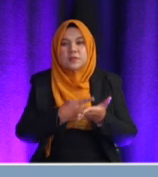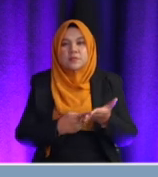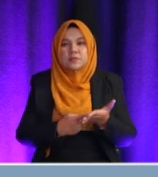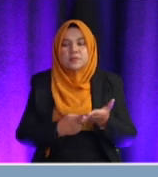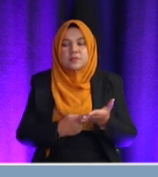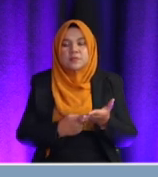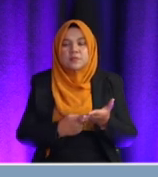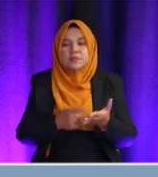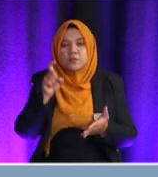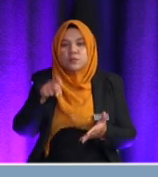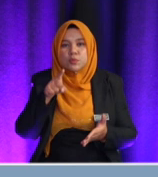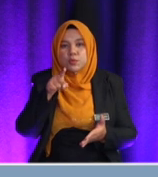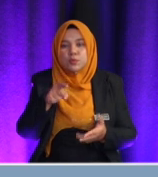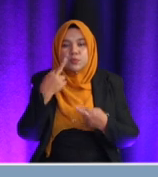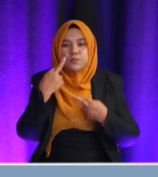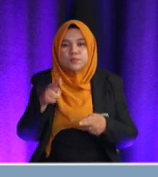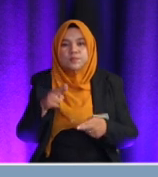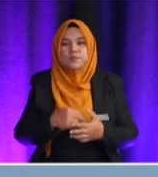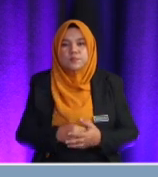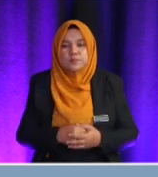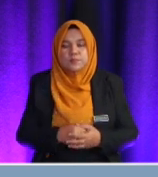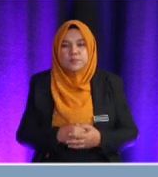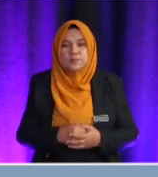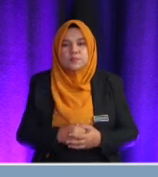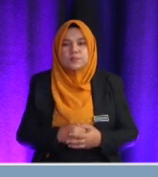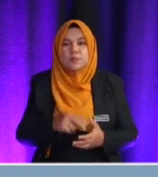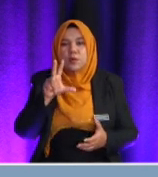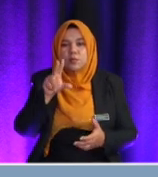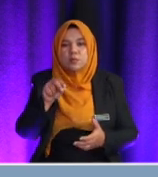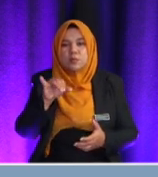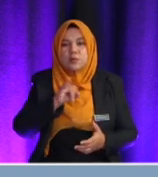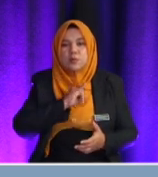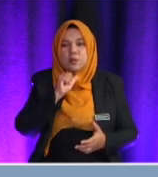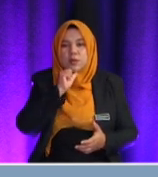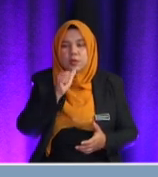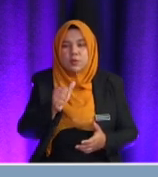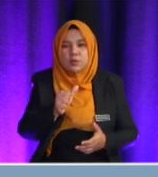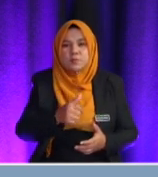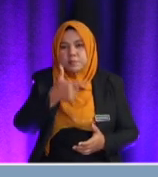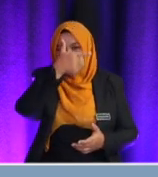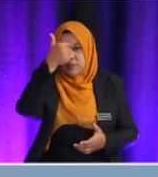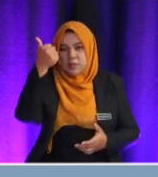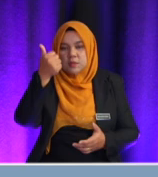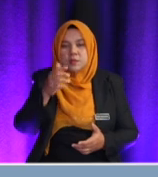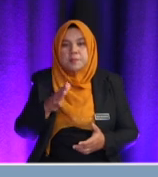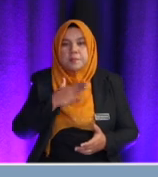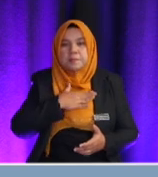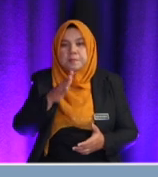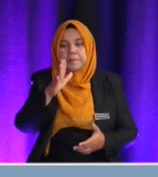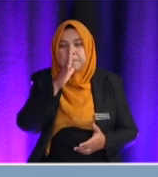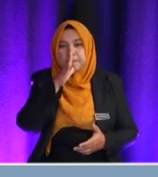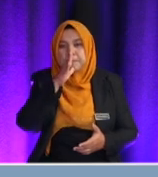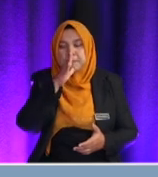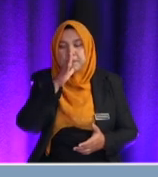No, I. Because. No, I don't. Yes, good. Because. Because my mom always cook delicious